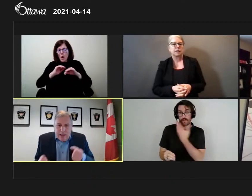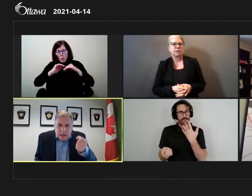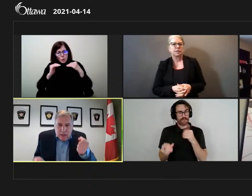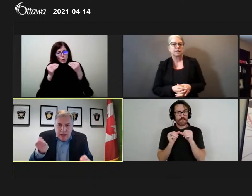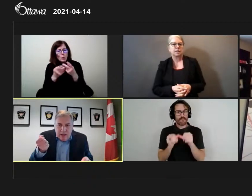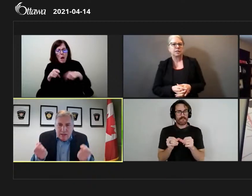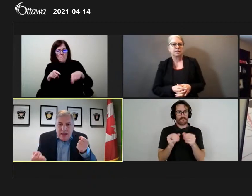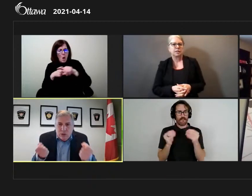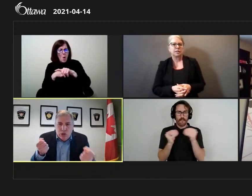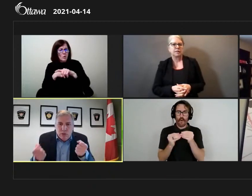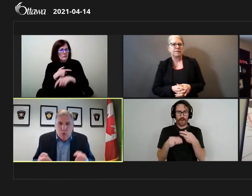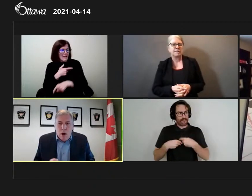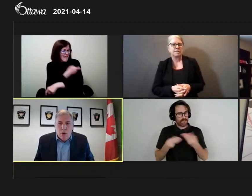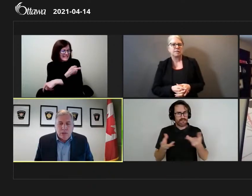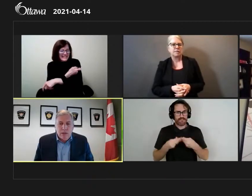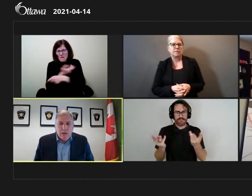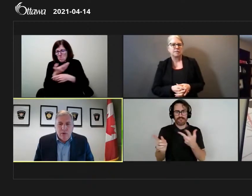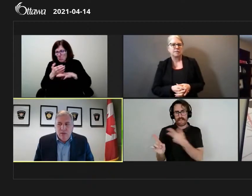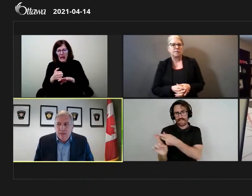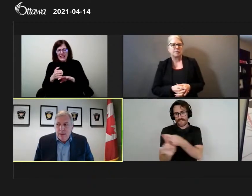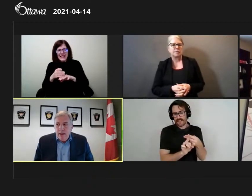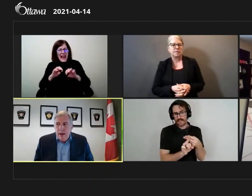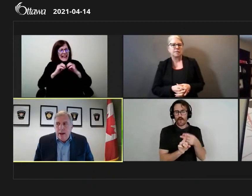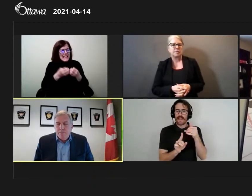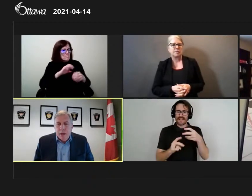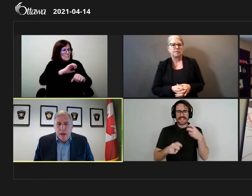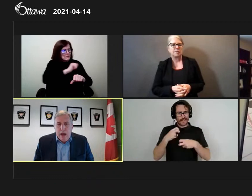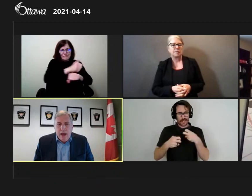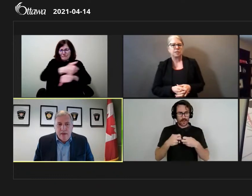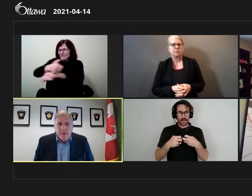so that's the kind of the tension that we're always dealing with.